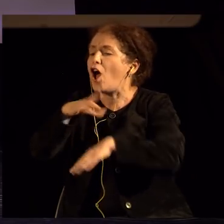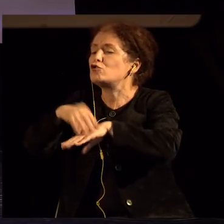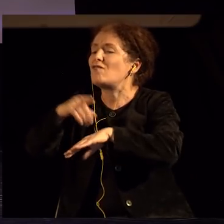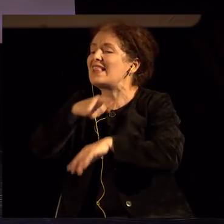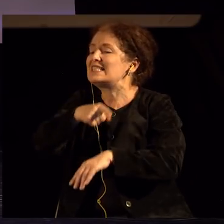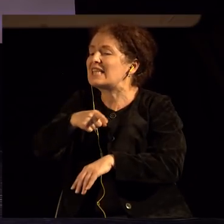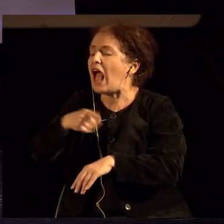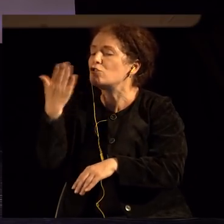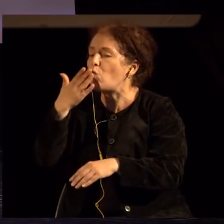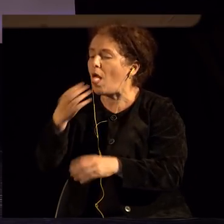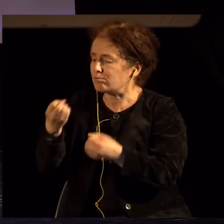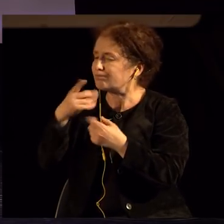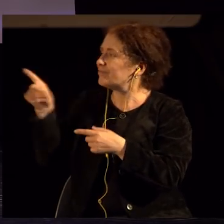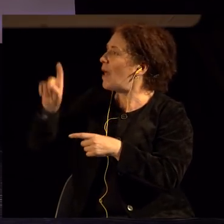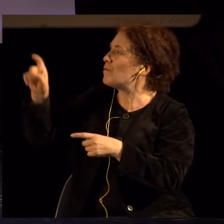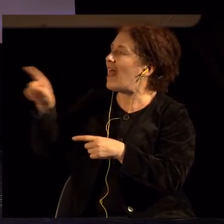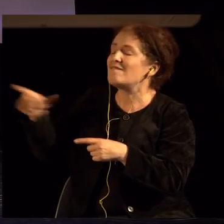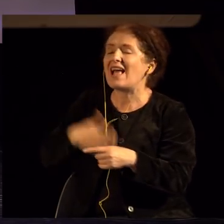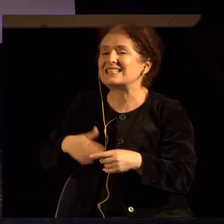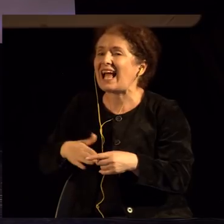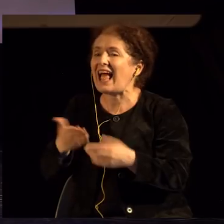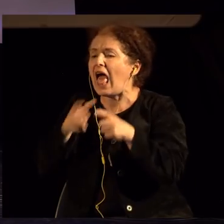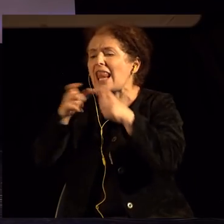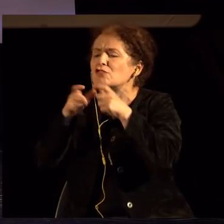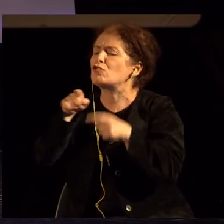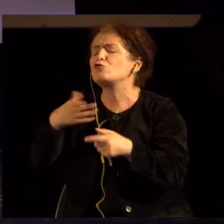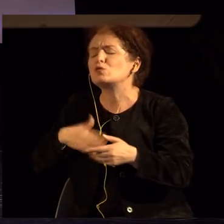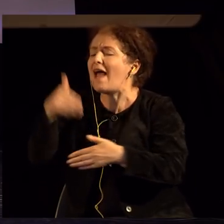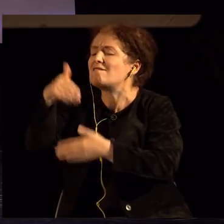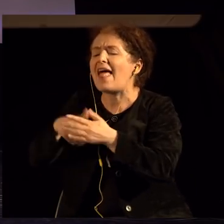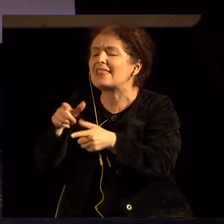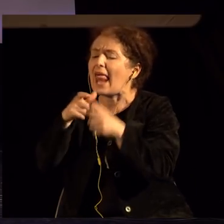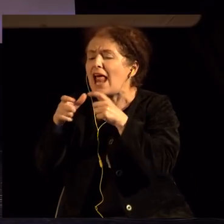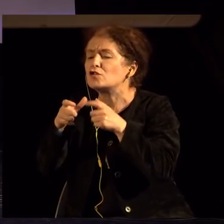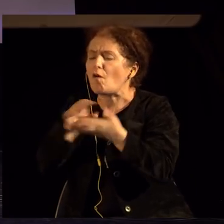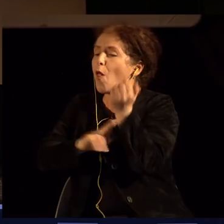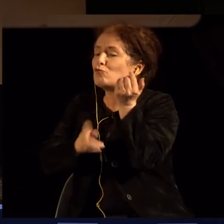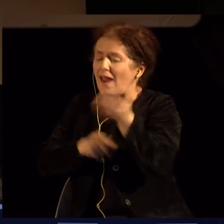wanted to talk about more, the answer was, the number one answer was,